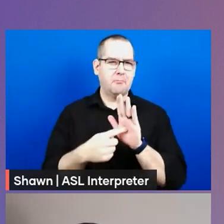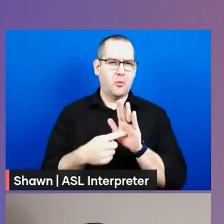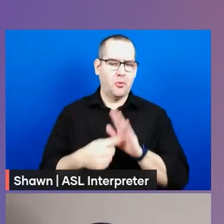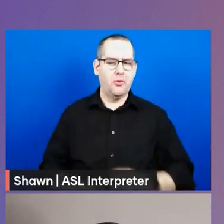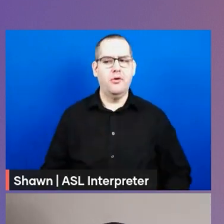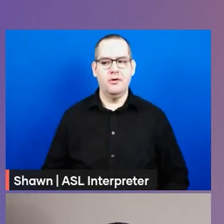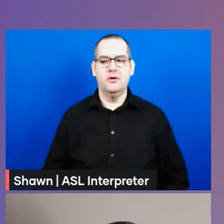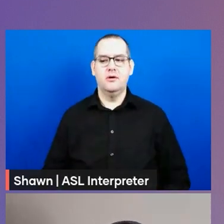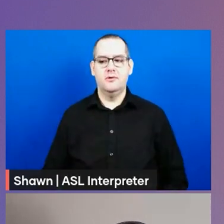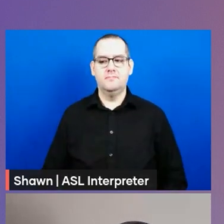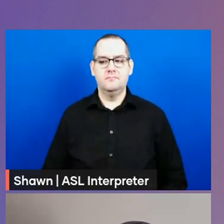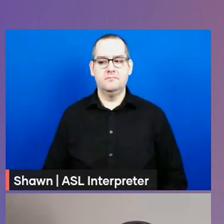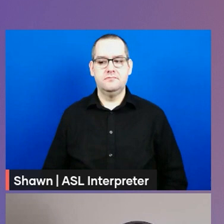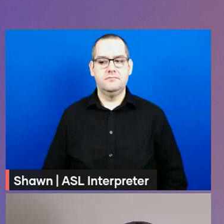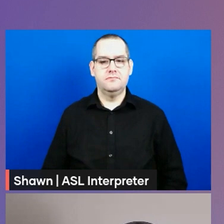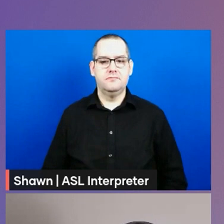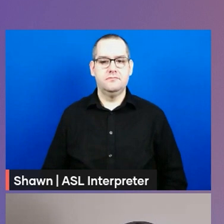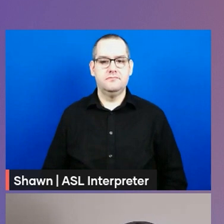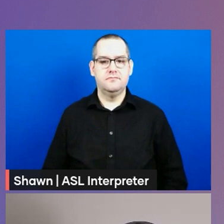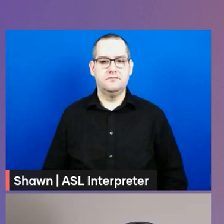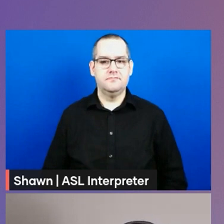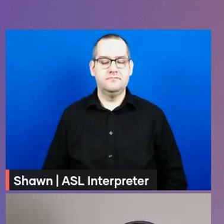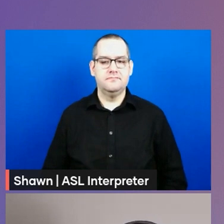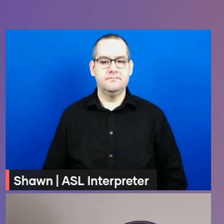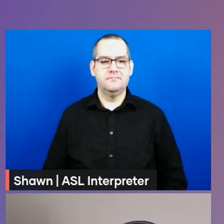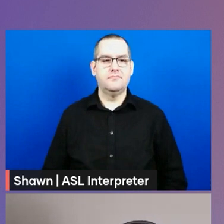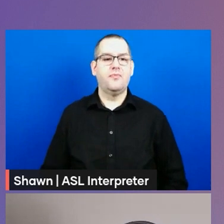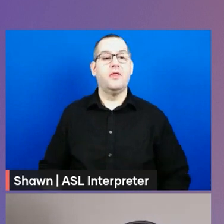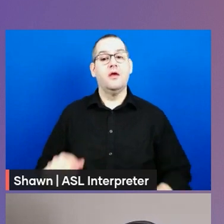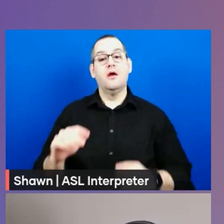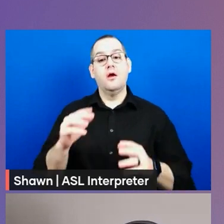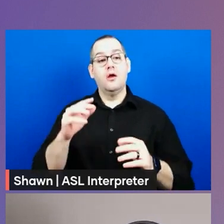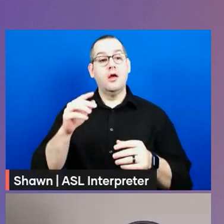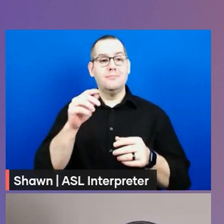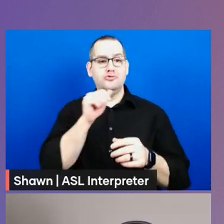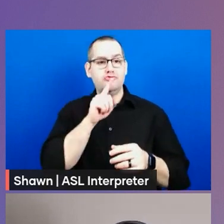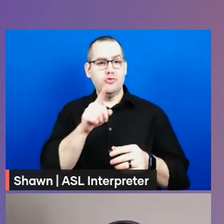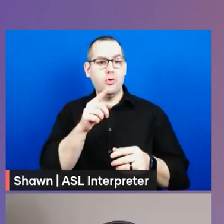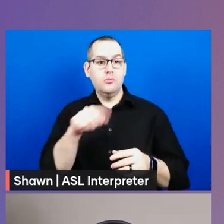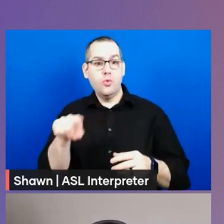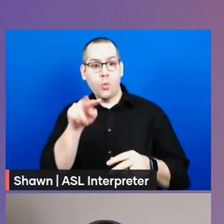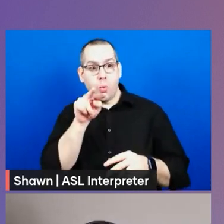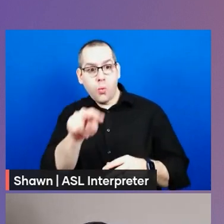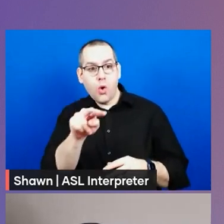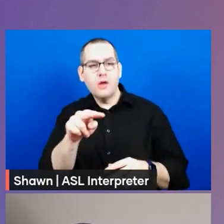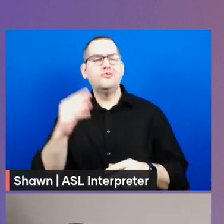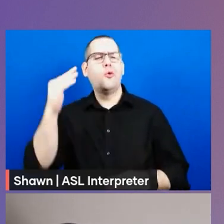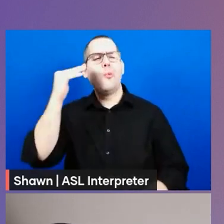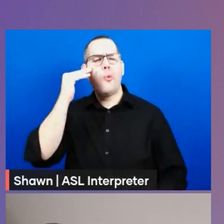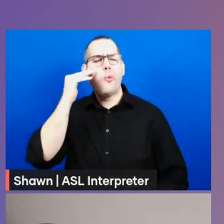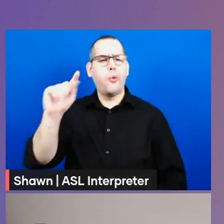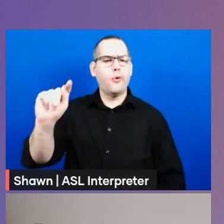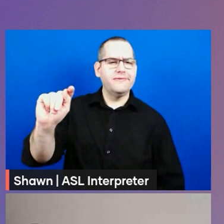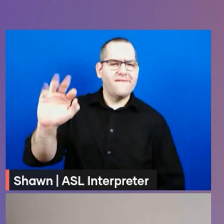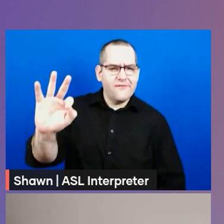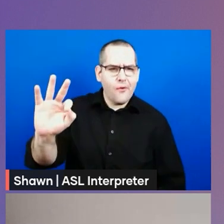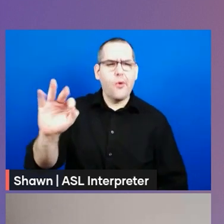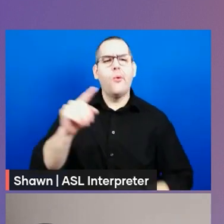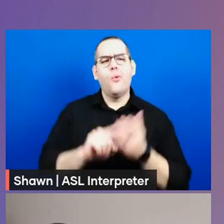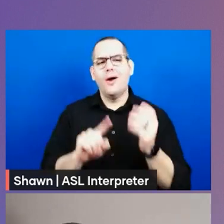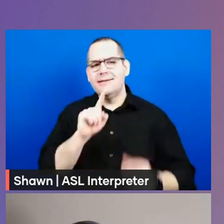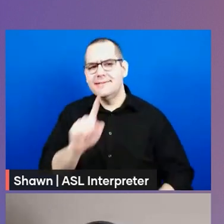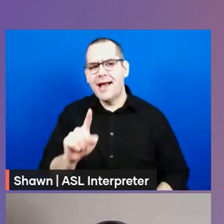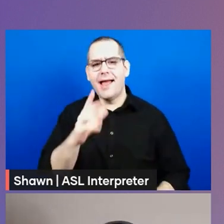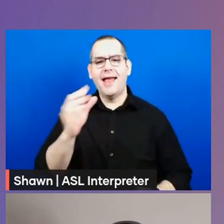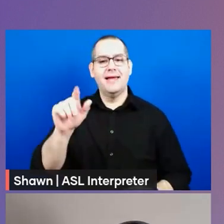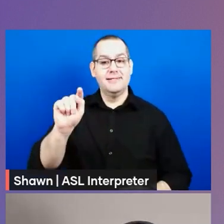so I'm going to imagine that everyone watching Hashi Talks is pretty familiar with what Terraform does and what Terraform Cloud is. I